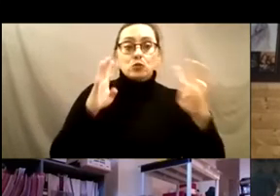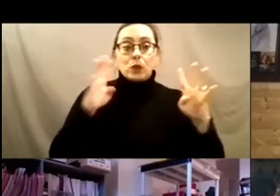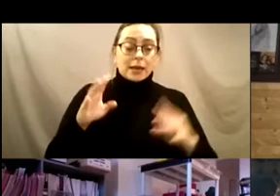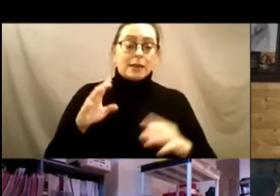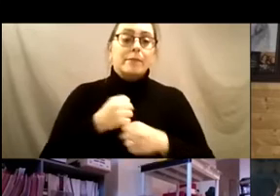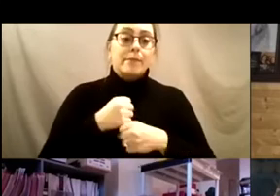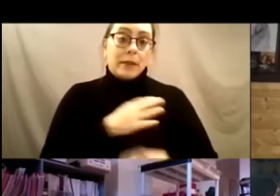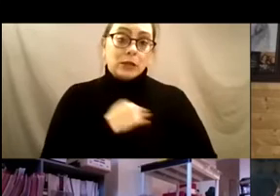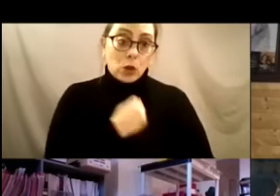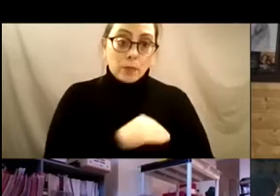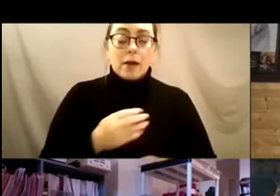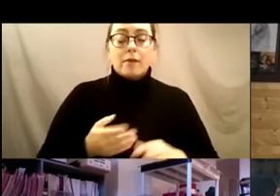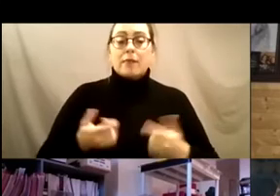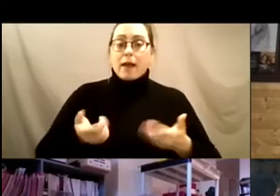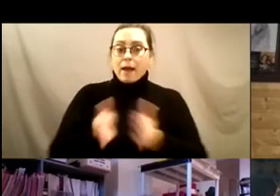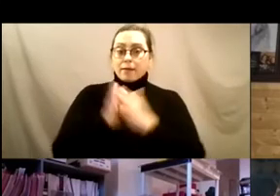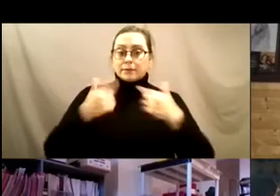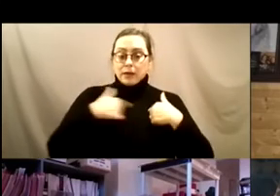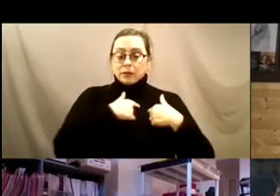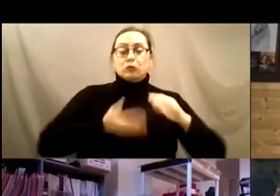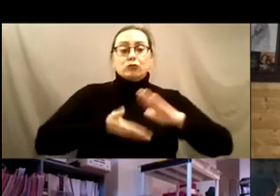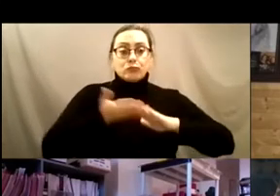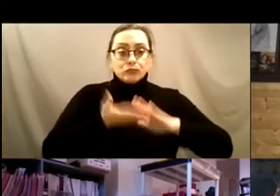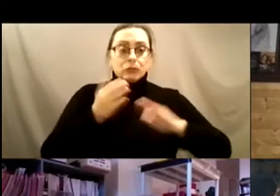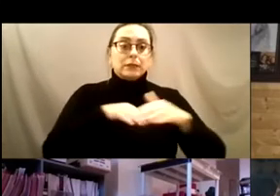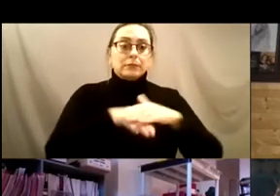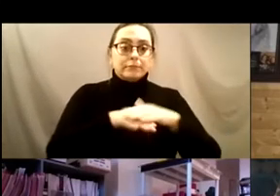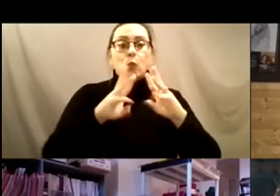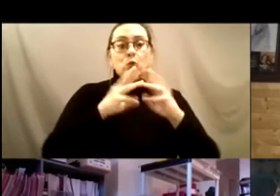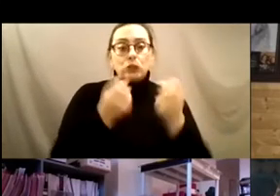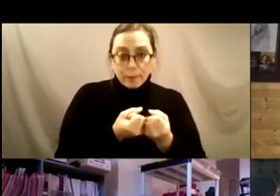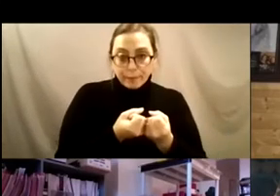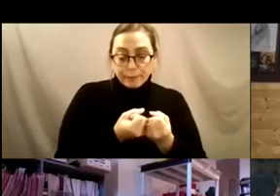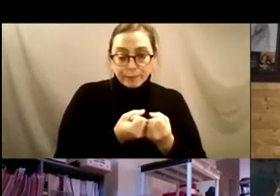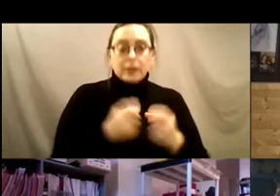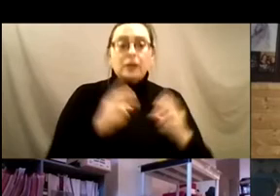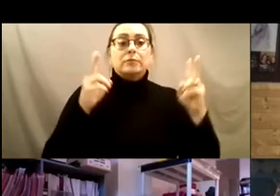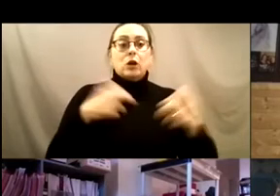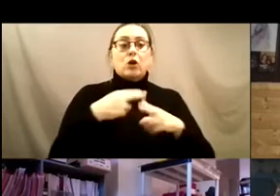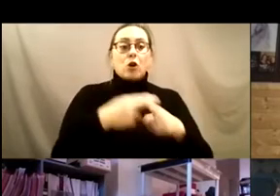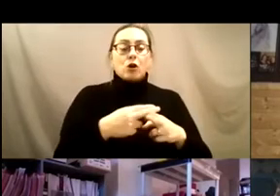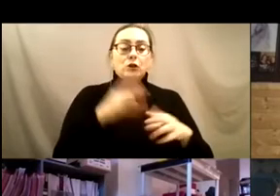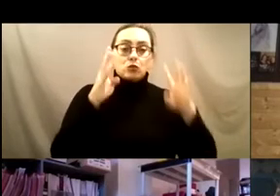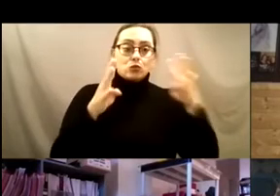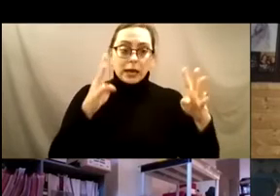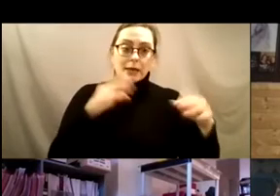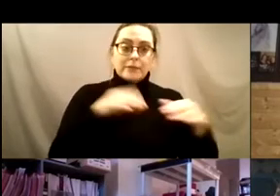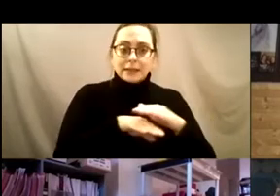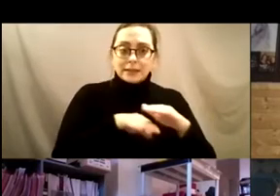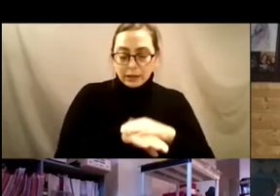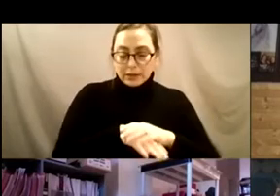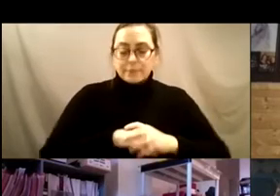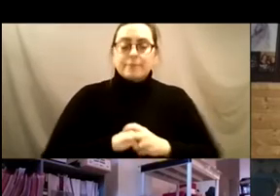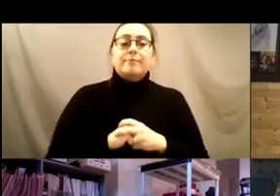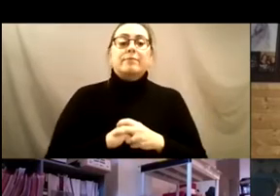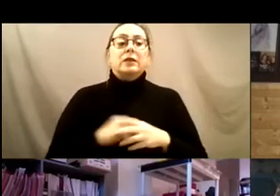to run seminars about accessibility in the arts called Creative Accessibility. Our